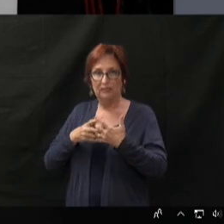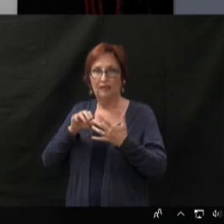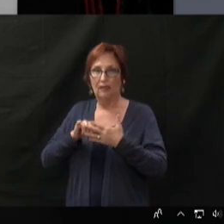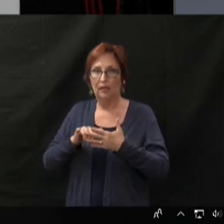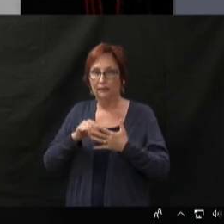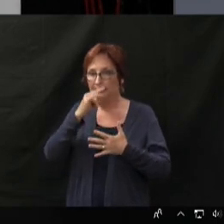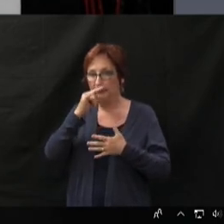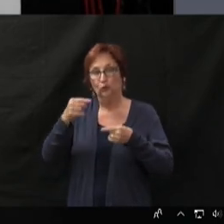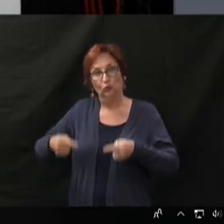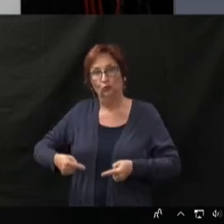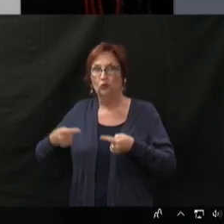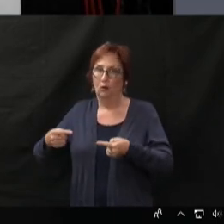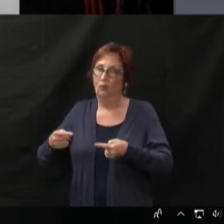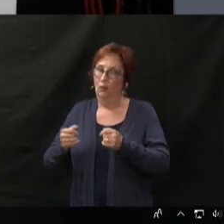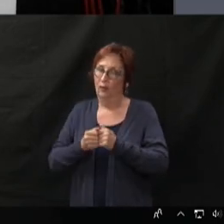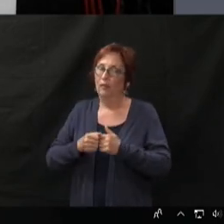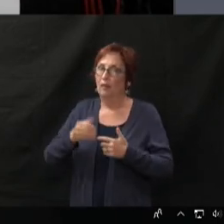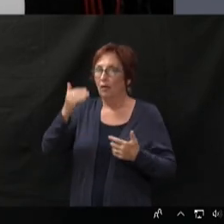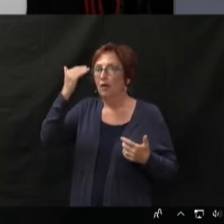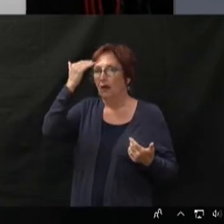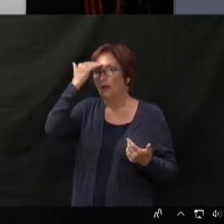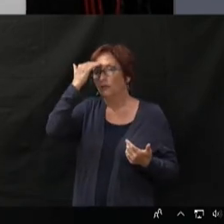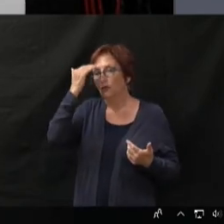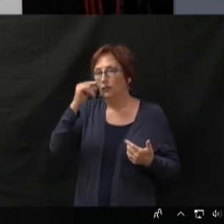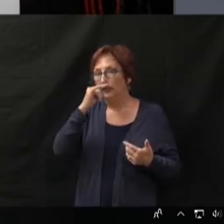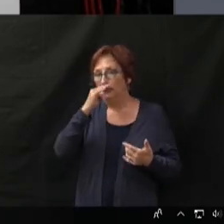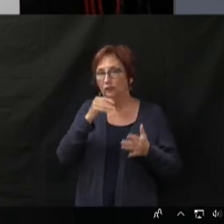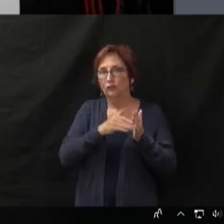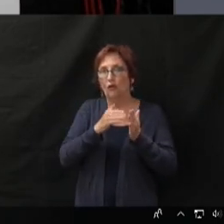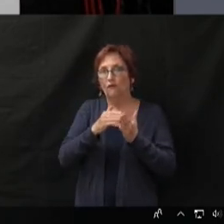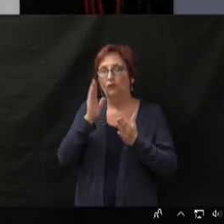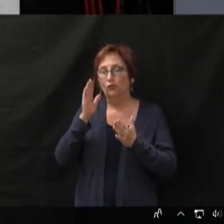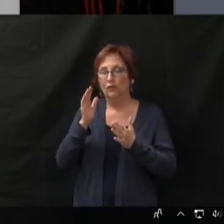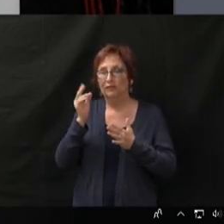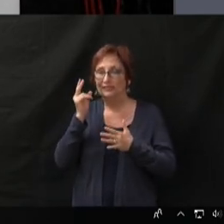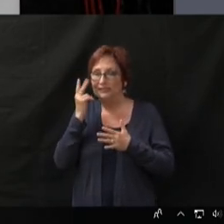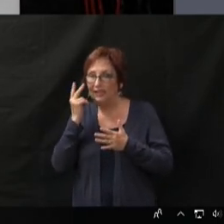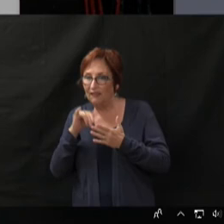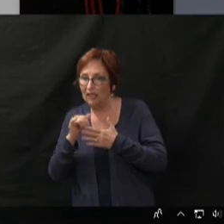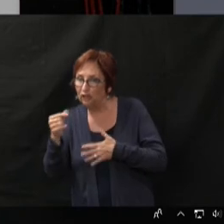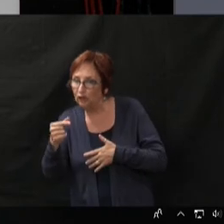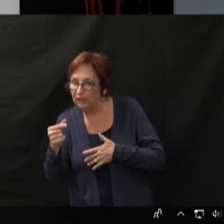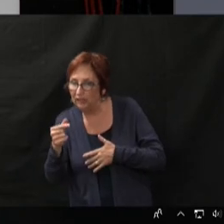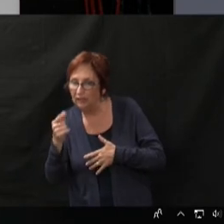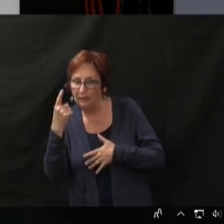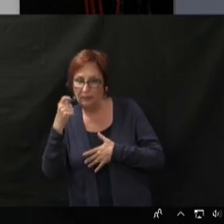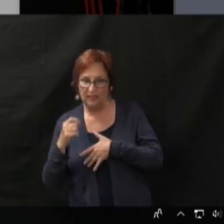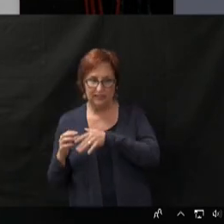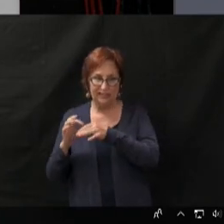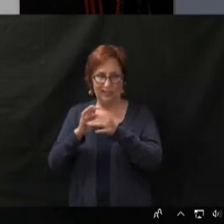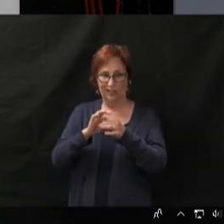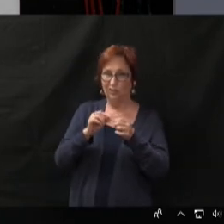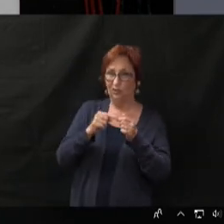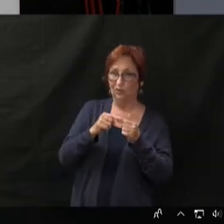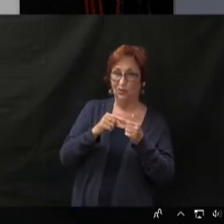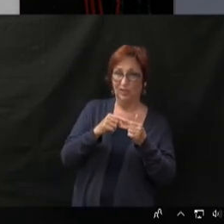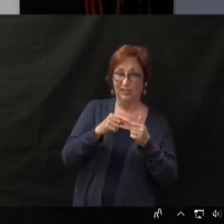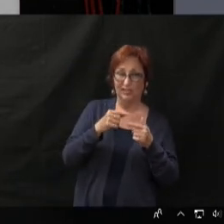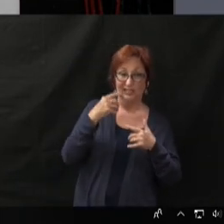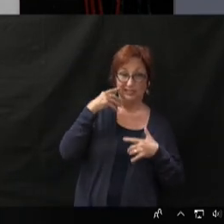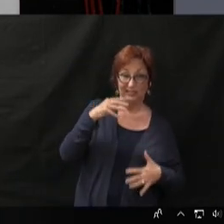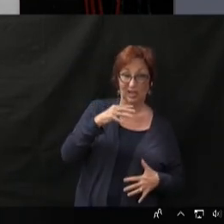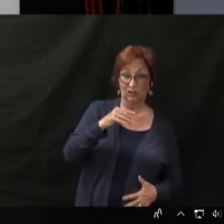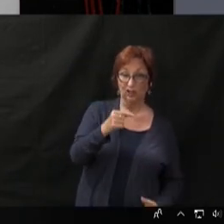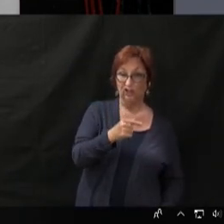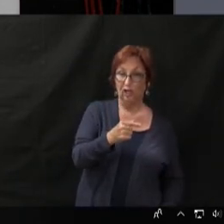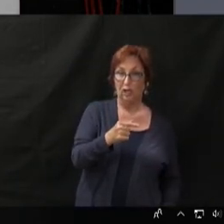trouble. I know. The kids oftentimes see that G, and because it's kind of connected to the sound, the G, J, they want to say